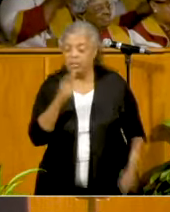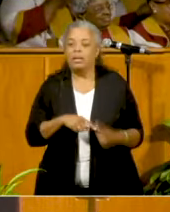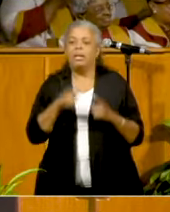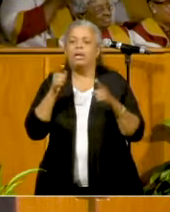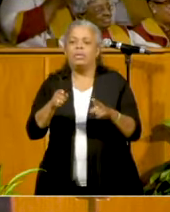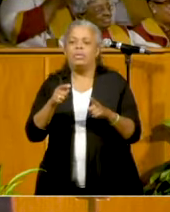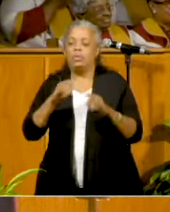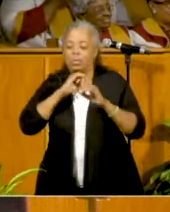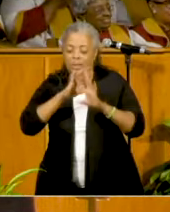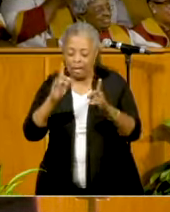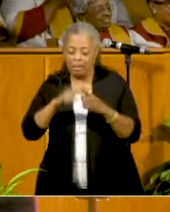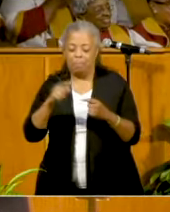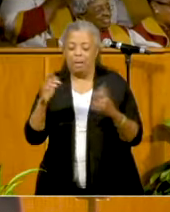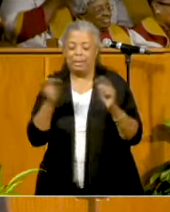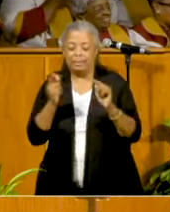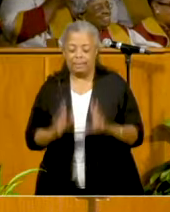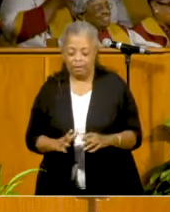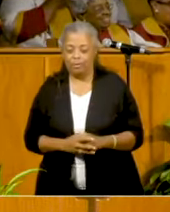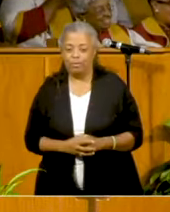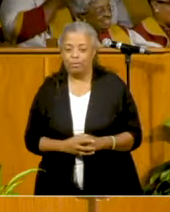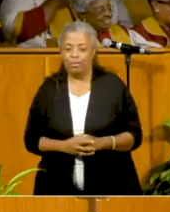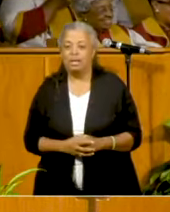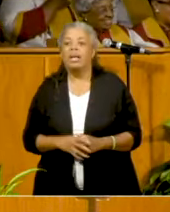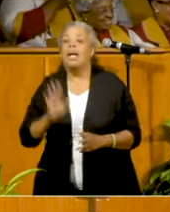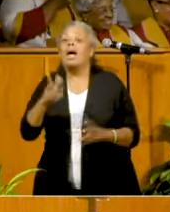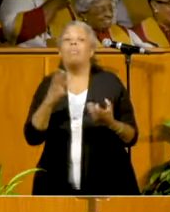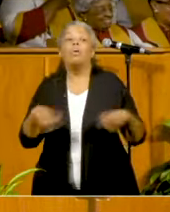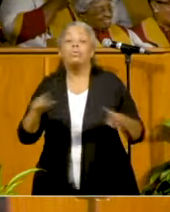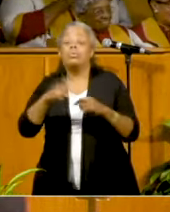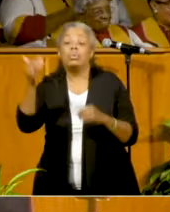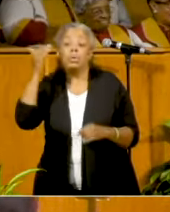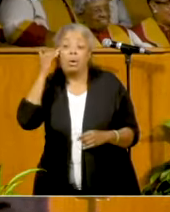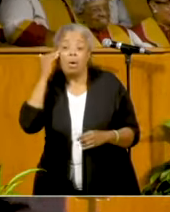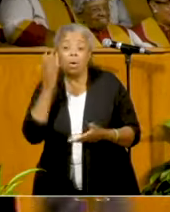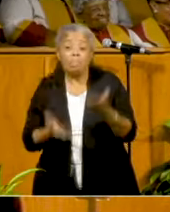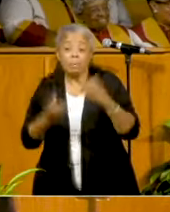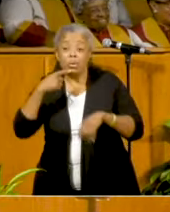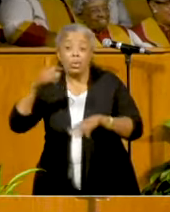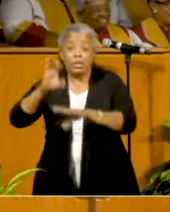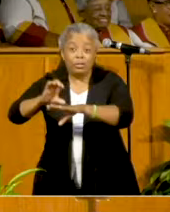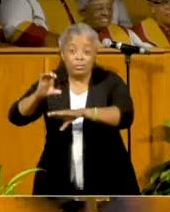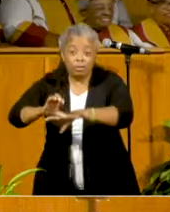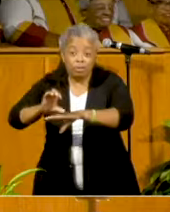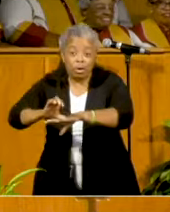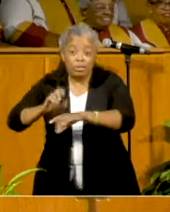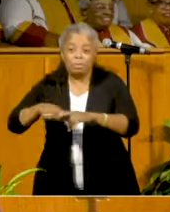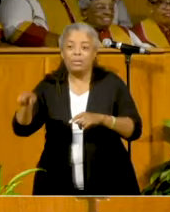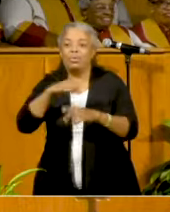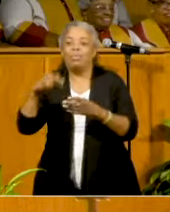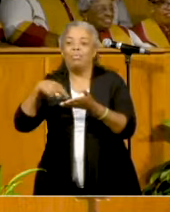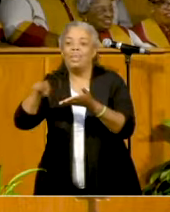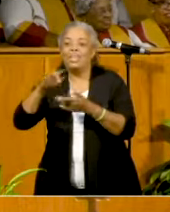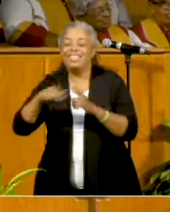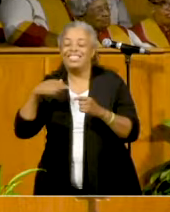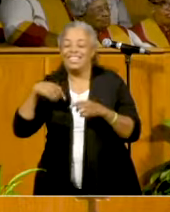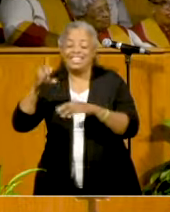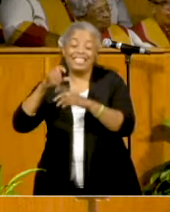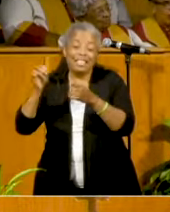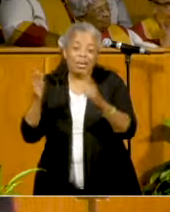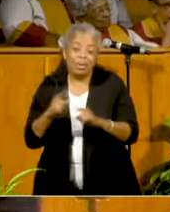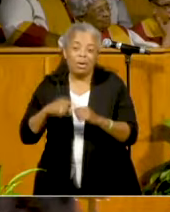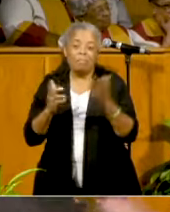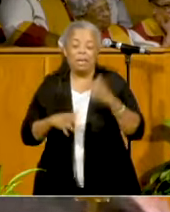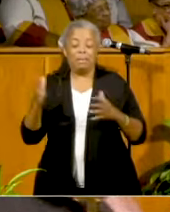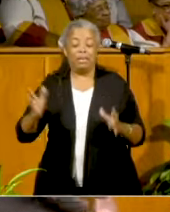you ain't nothing but a sinner. Oh, I want you to know you may be in church, but you're just a religious sinner. You might